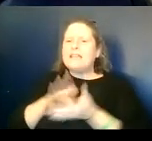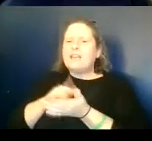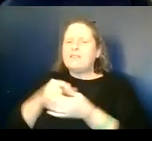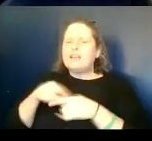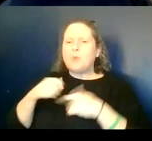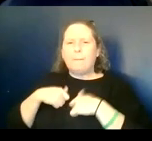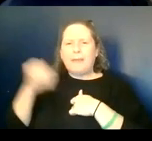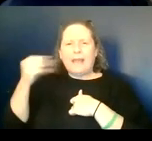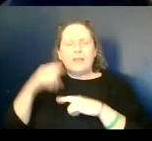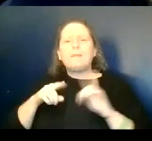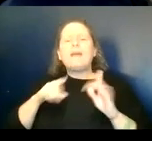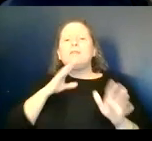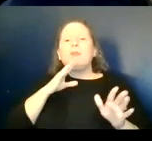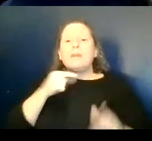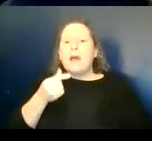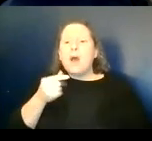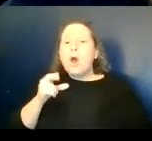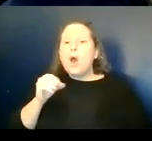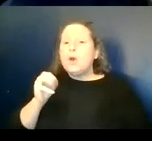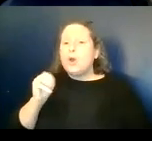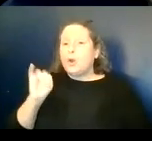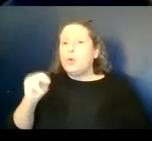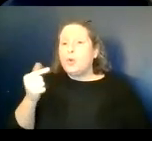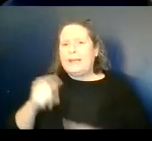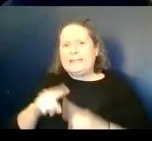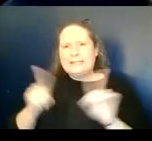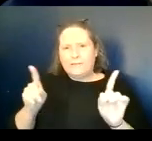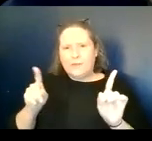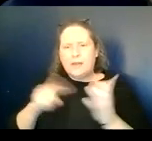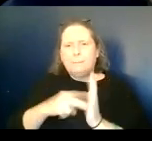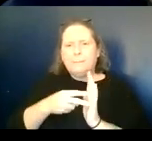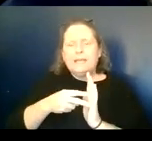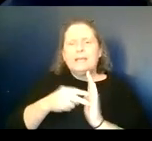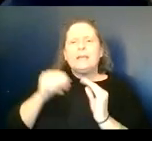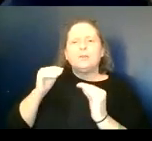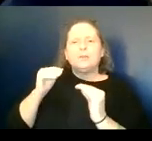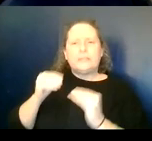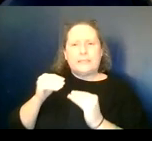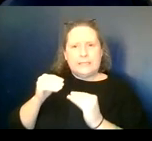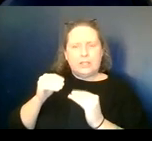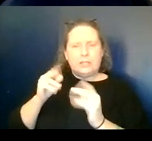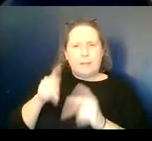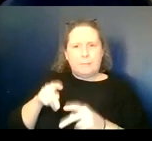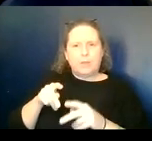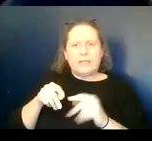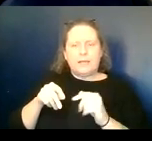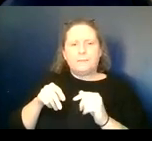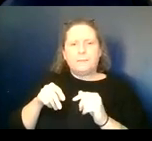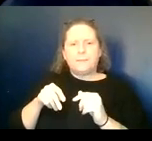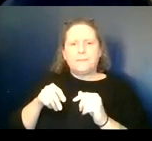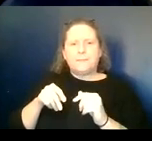I will do my best to take. Okay. I'll do my best. I may not Okay. have the direct answer,